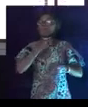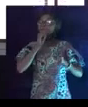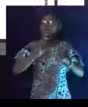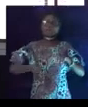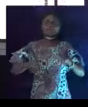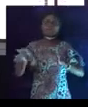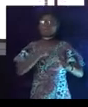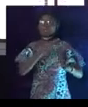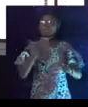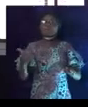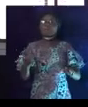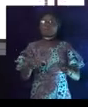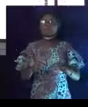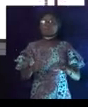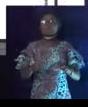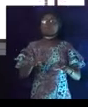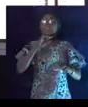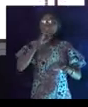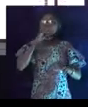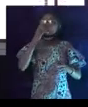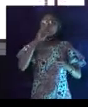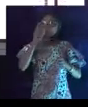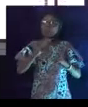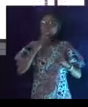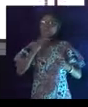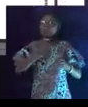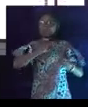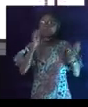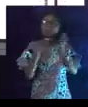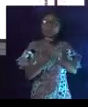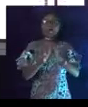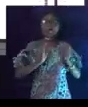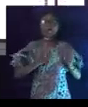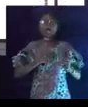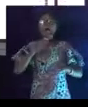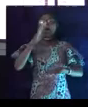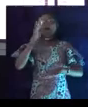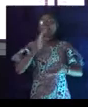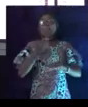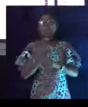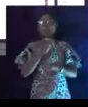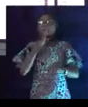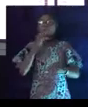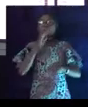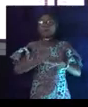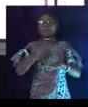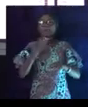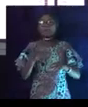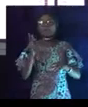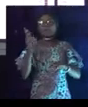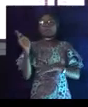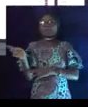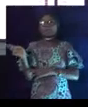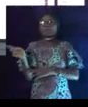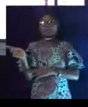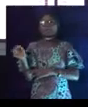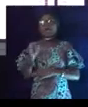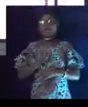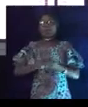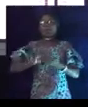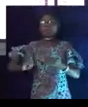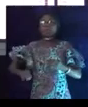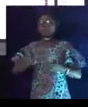here. But I have to subtract 32. And when I get the answer, I multiply by 5 all over 9.